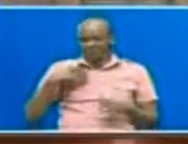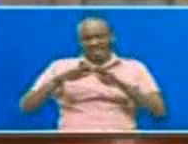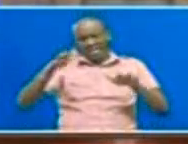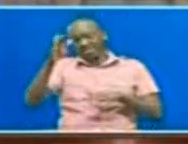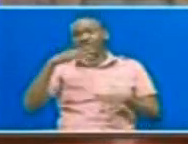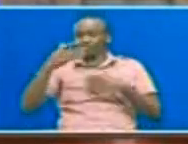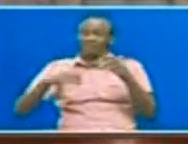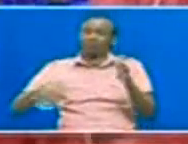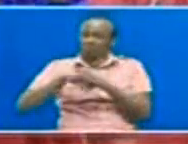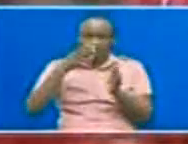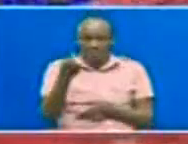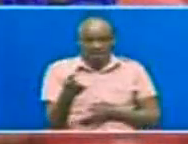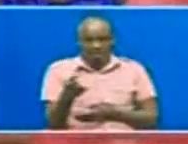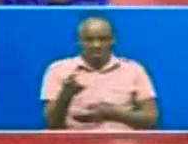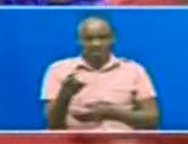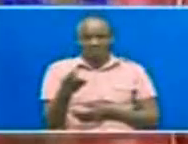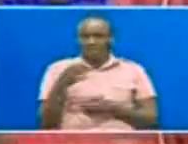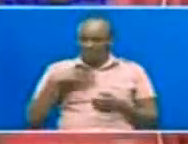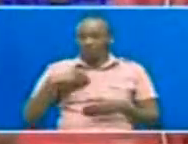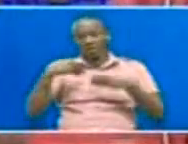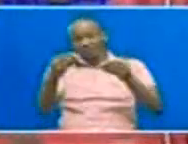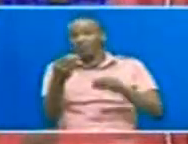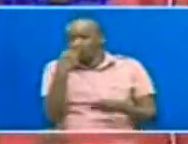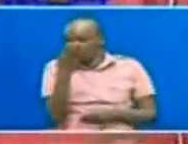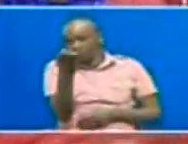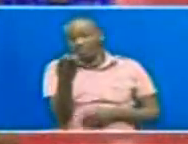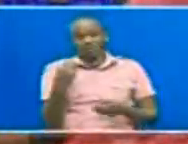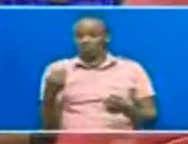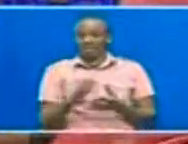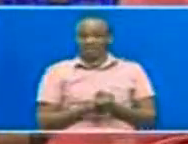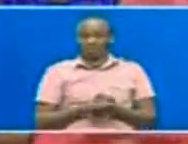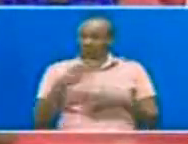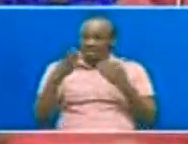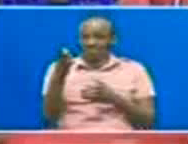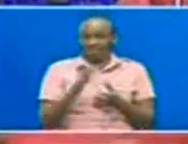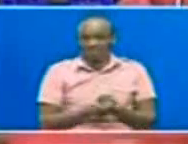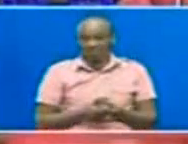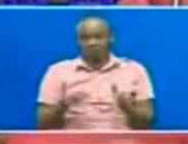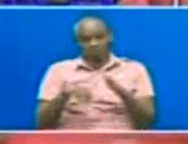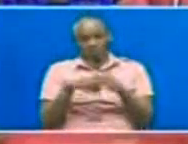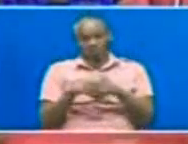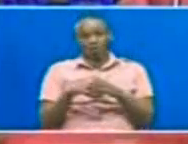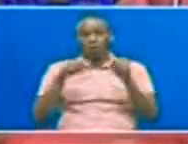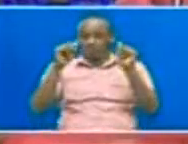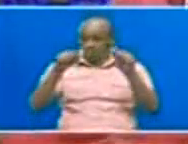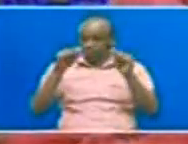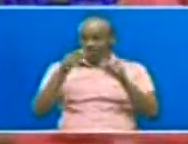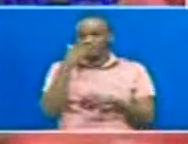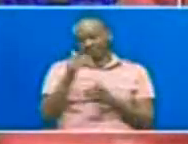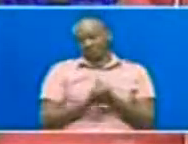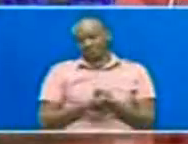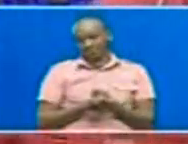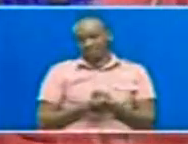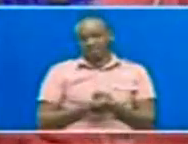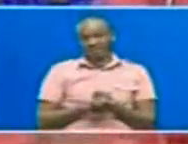play football, some people donate football to these grandchildren to play football, it would have been better. But they